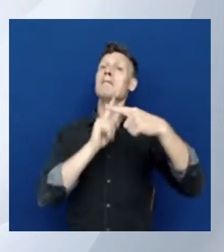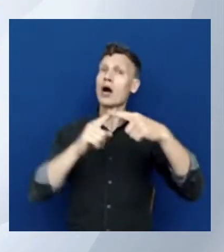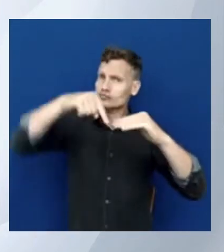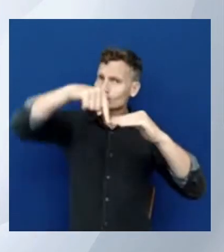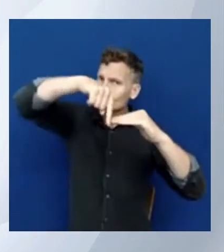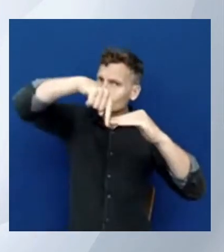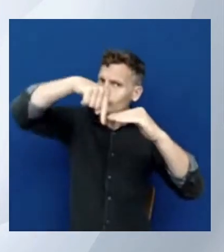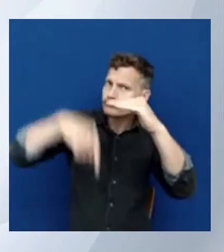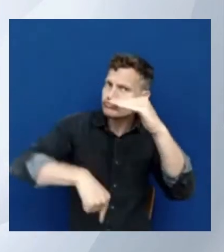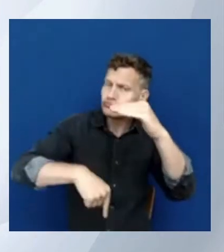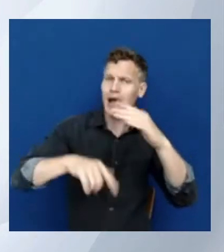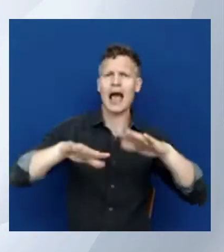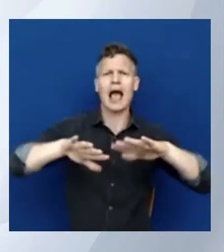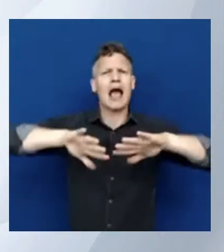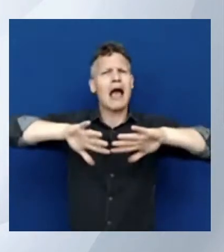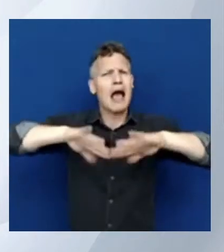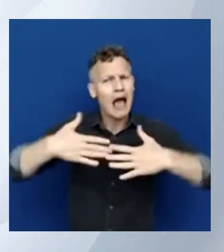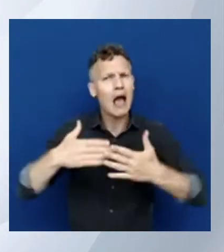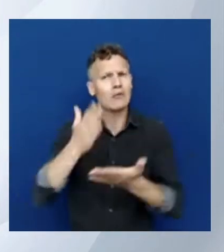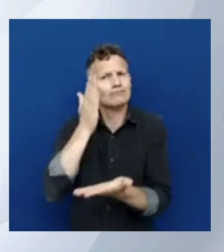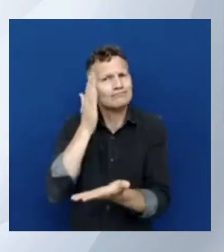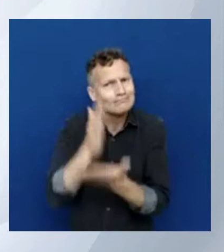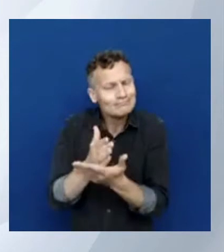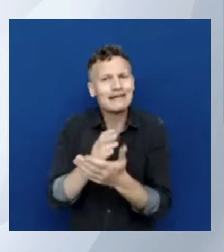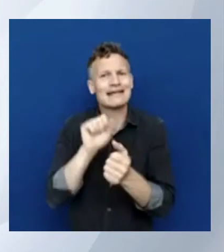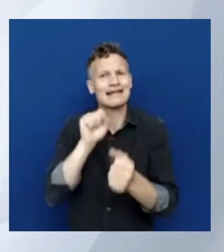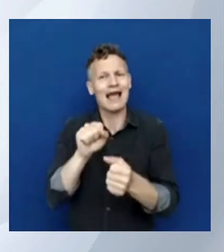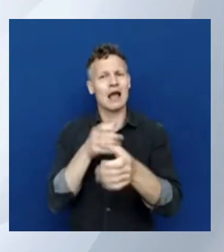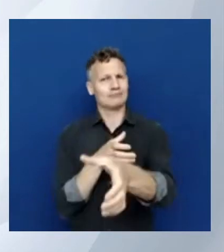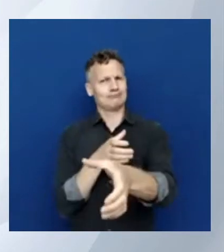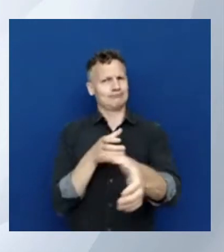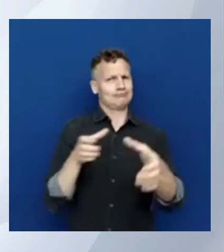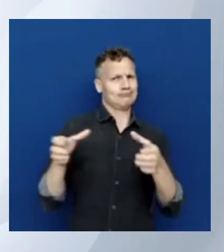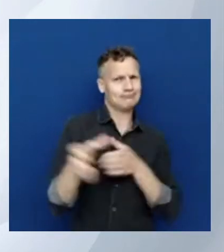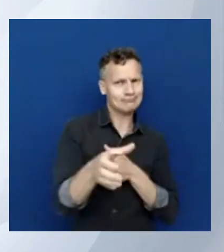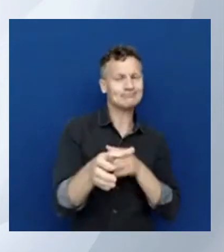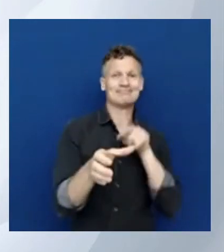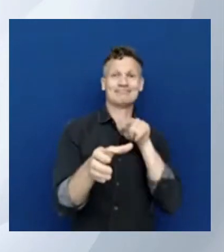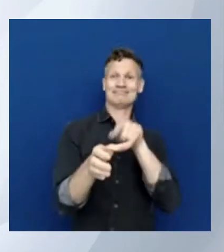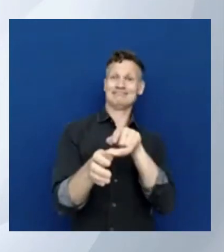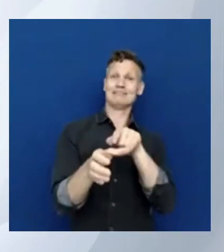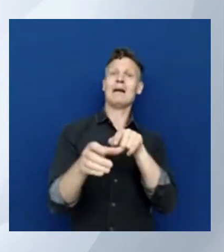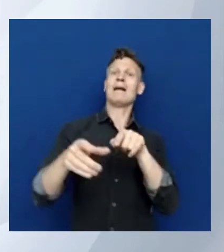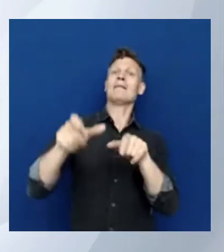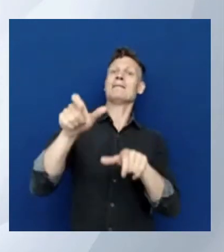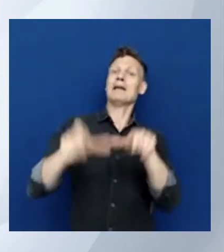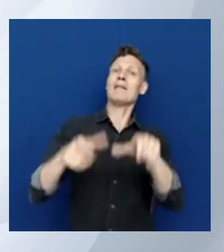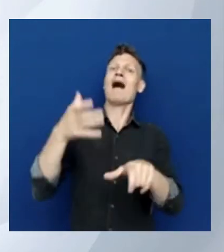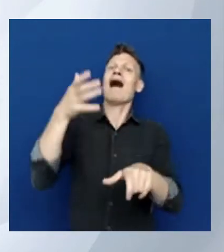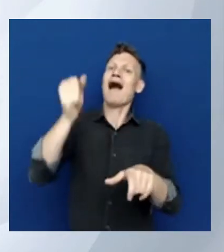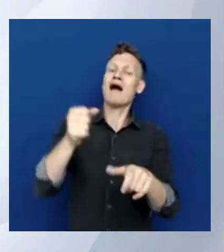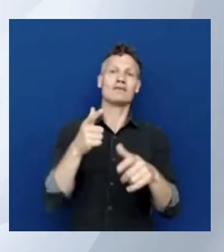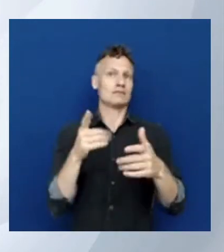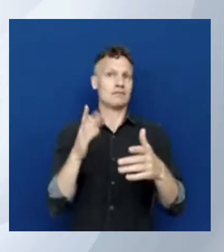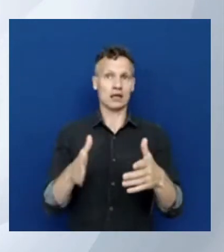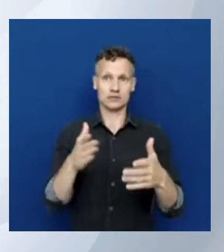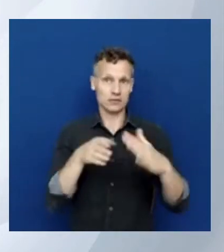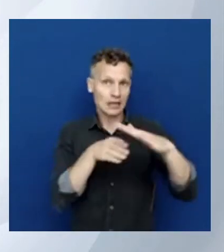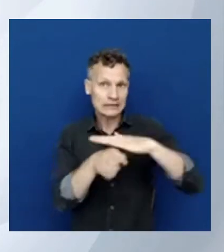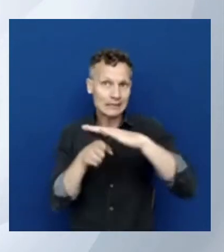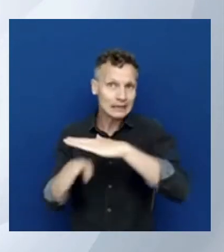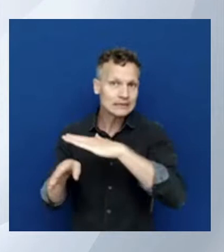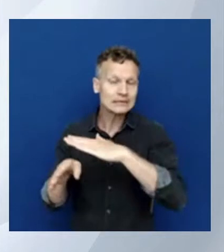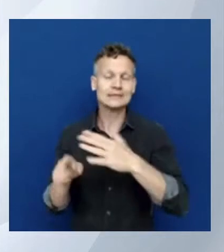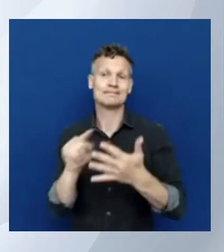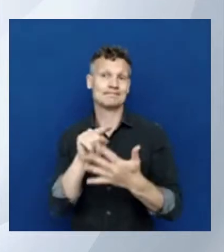around how to actually create empathy for people who have accessibility requirements. Cool. Well, thank you